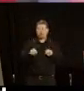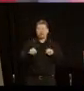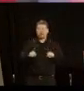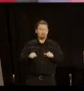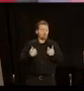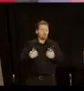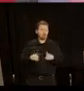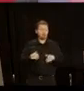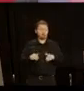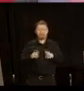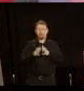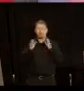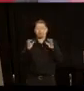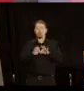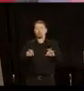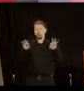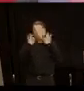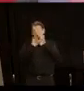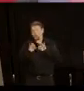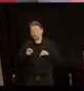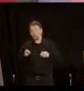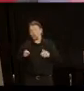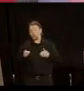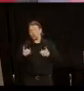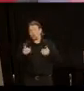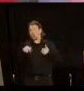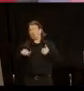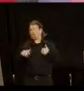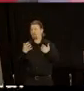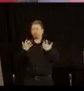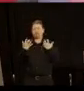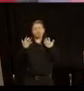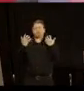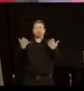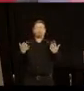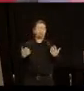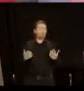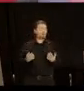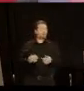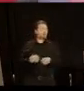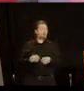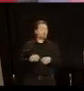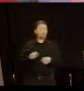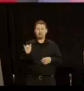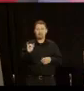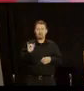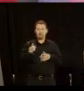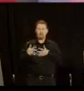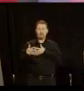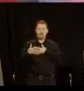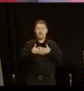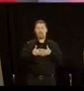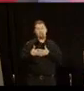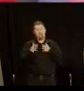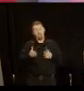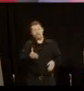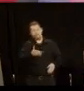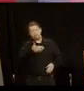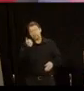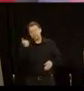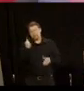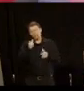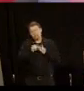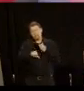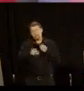so incredibly important. And to have the audience of people like the America's best Surgeon General, I'm sorry, I just have to